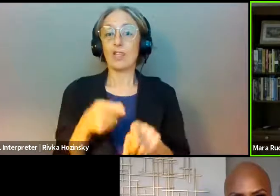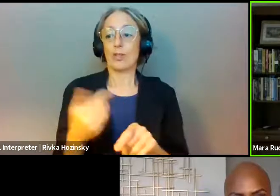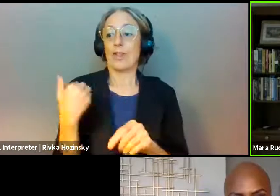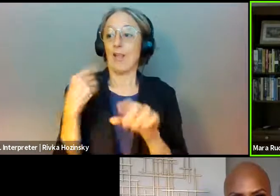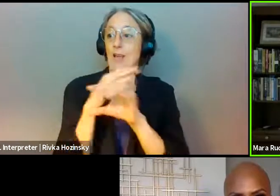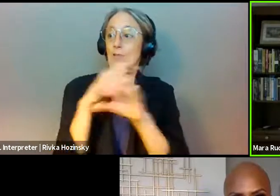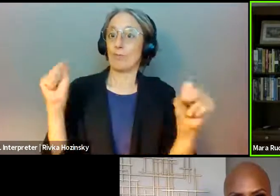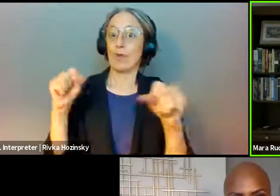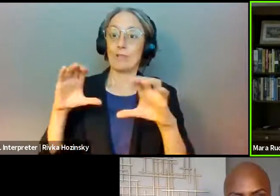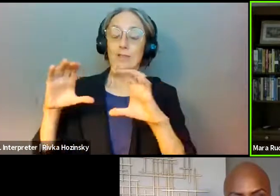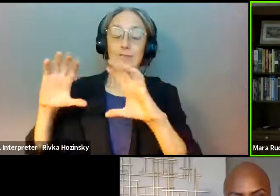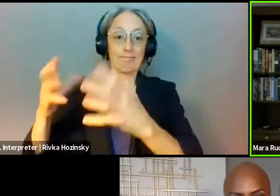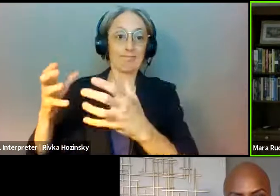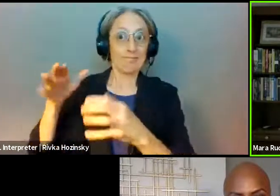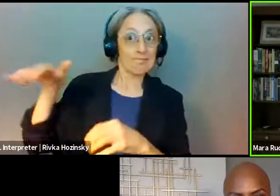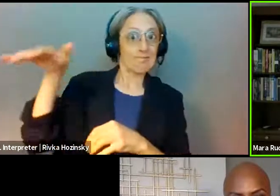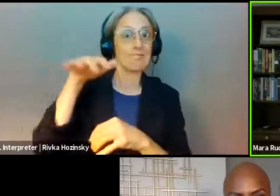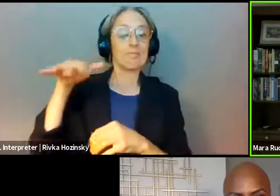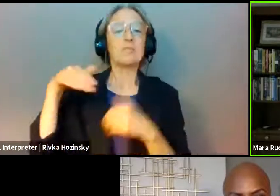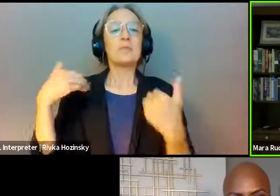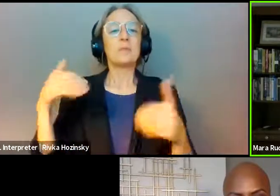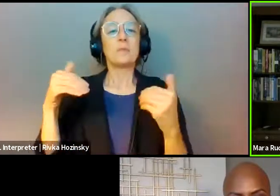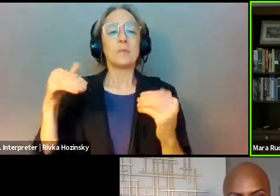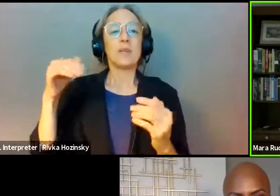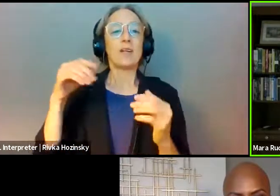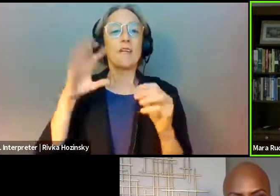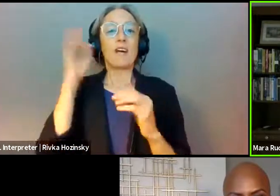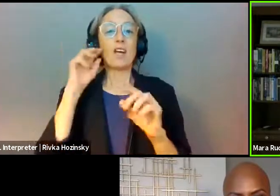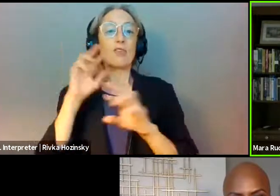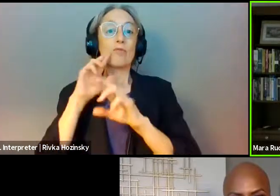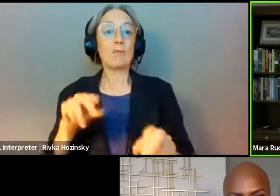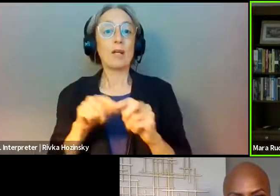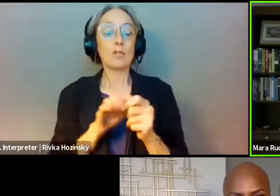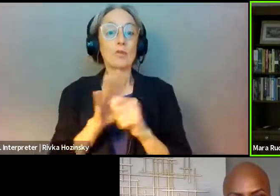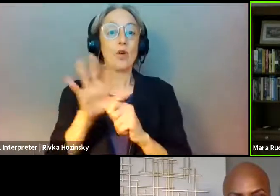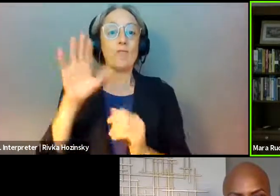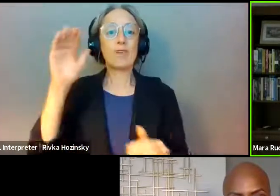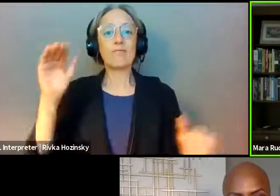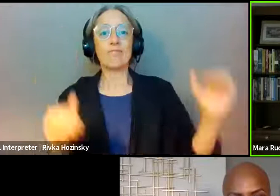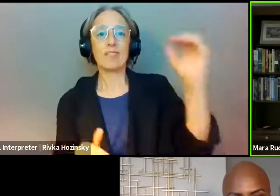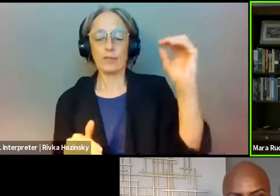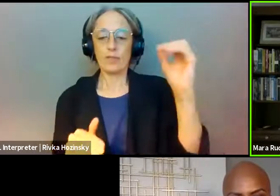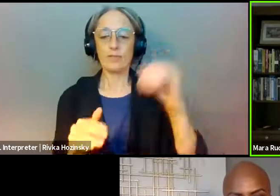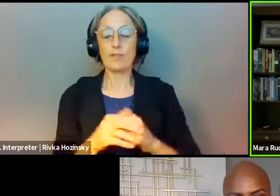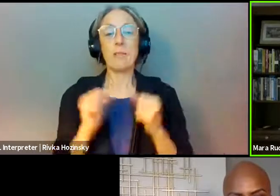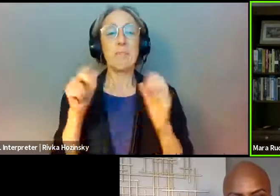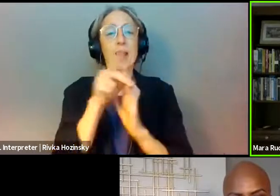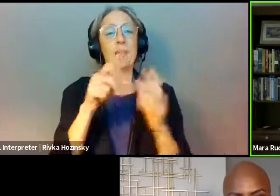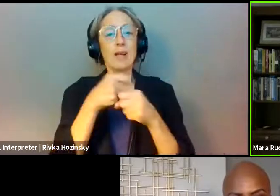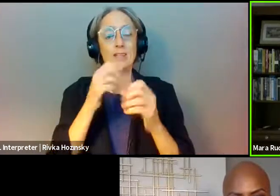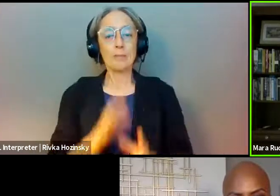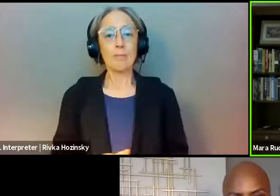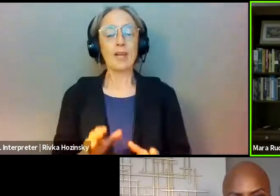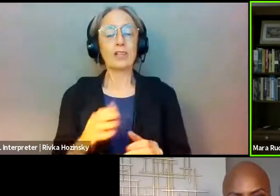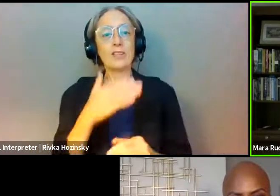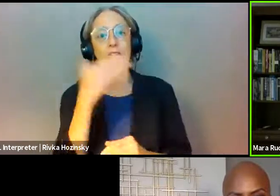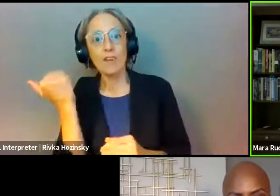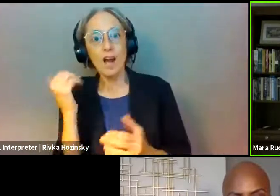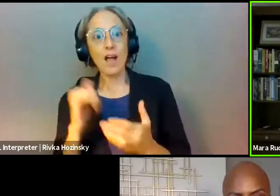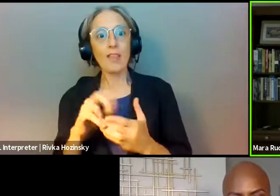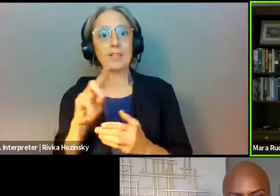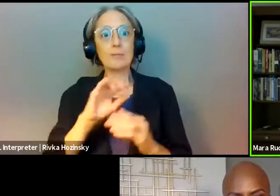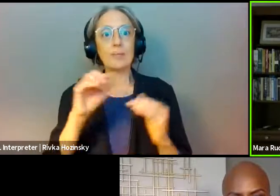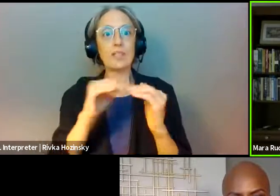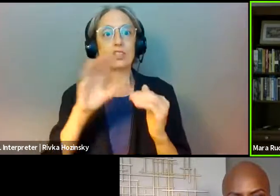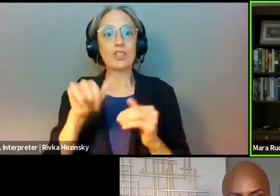gross inequity in the federal response. Too often, policymakers have lost sight of the fact that disability justice is intrinsic to